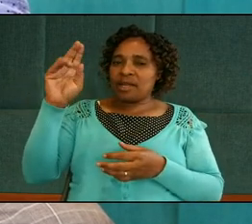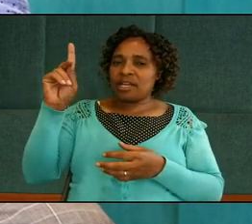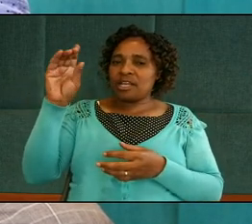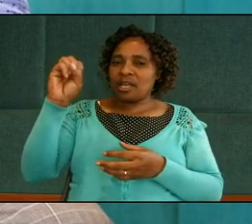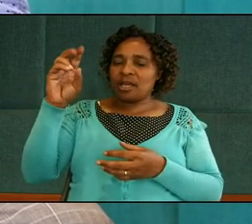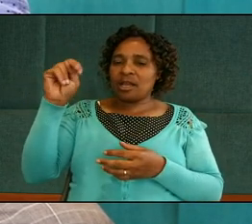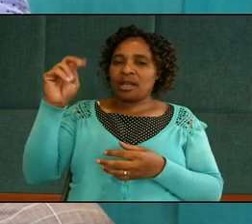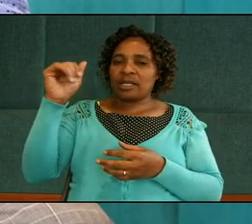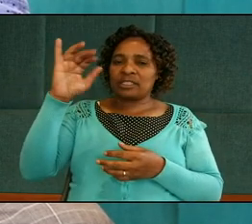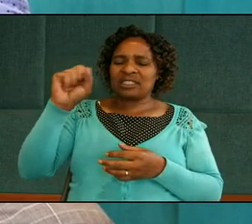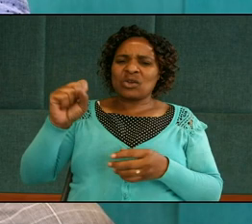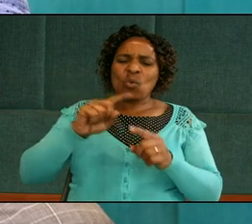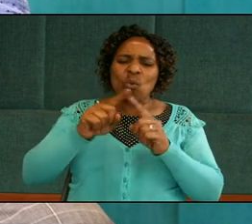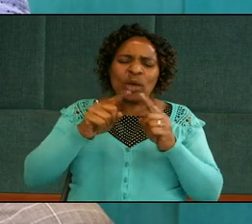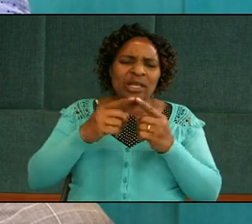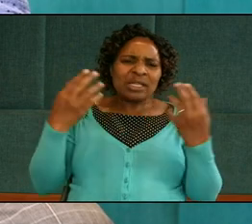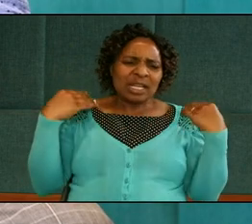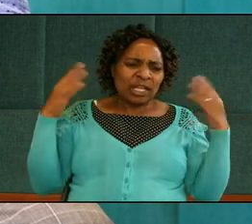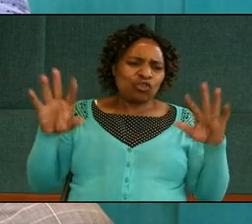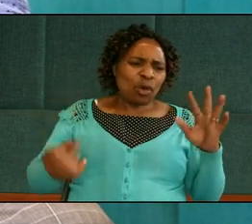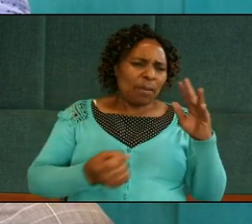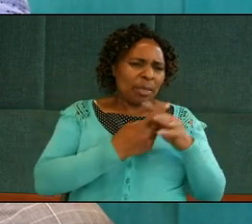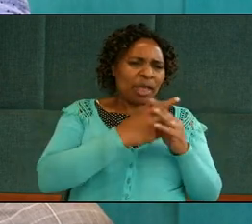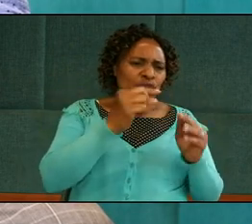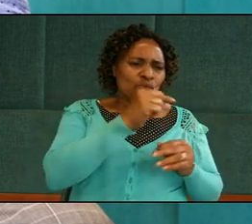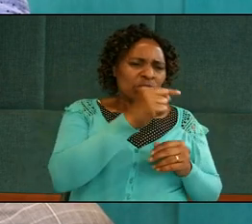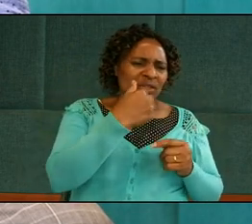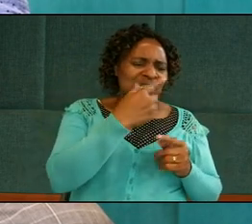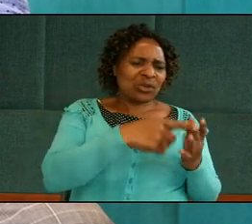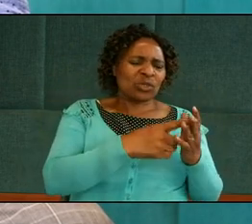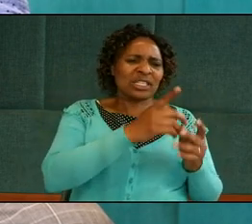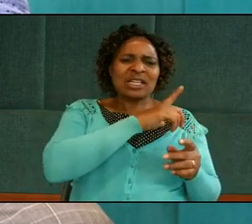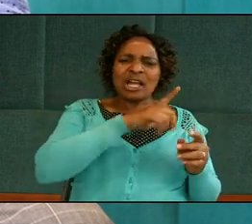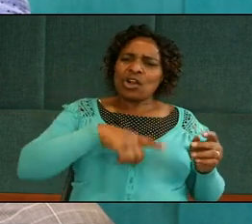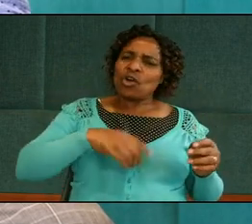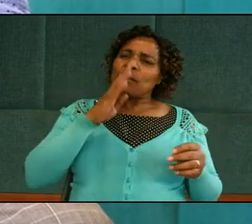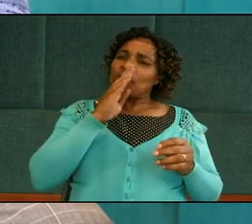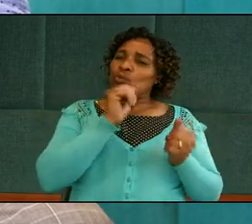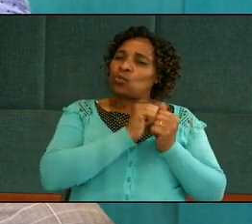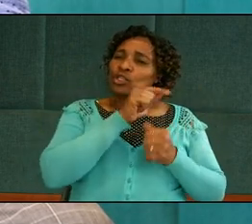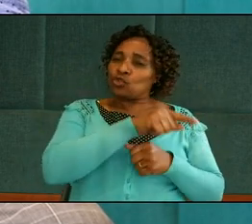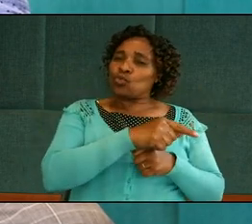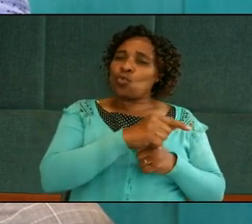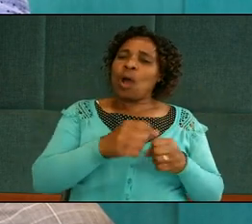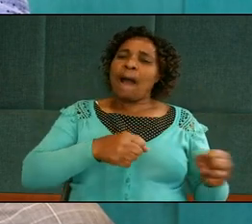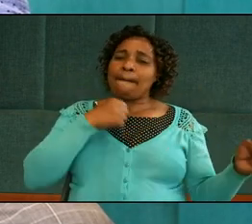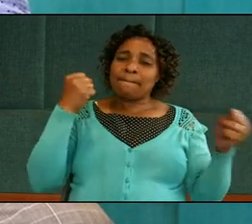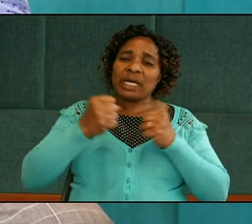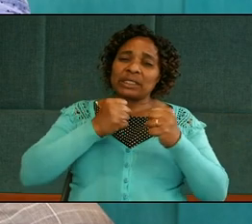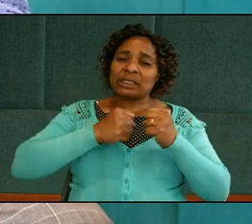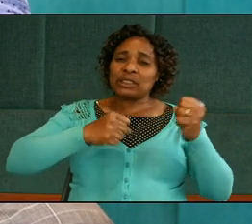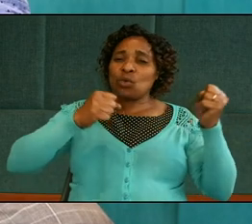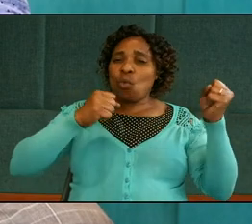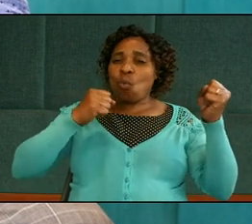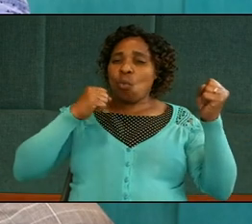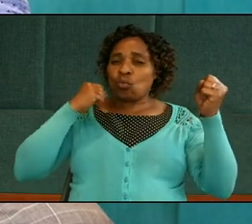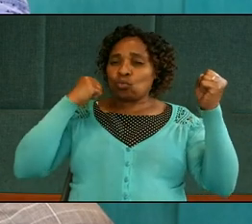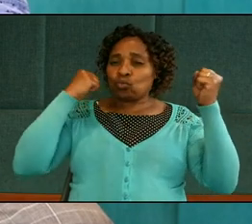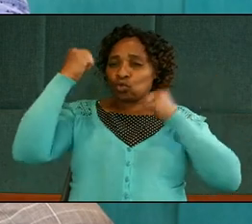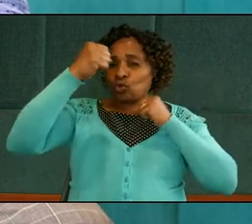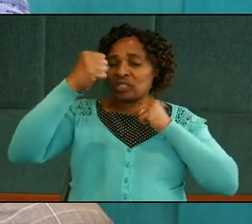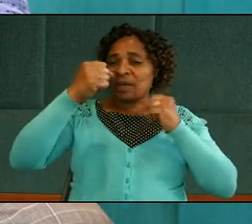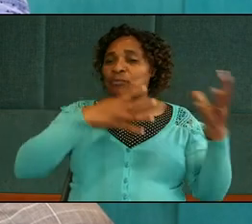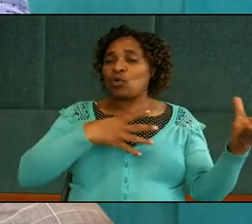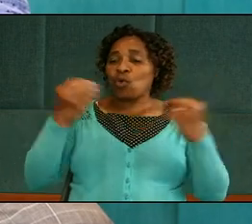of the Lord appeared to Gideon, he said, "The Lord is with you, mighty warrior." The Lord God turned to him and said, "Go in